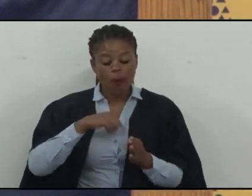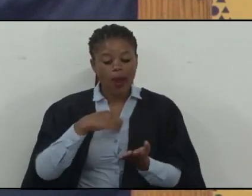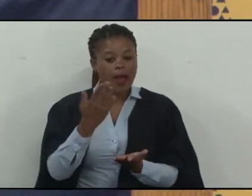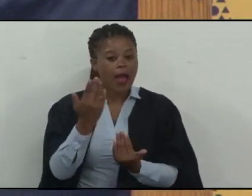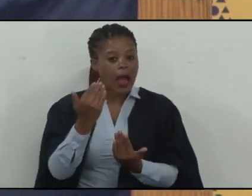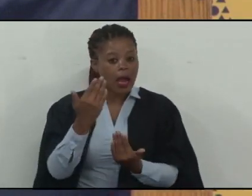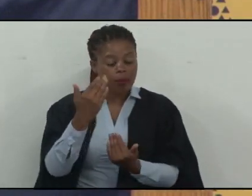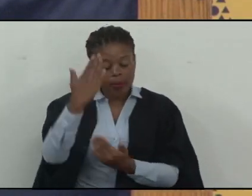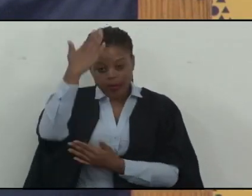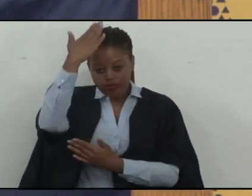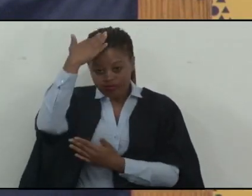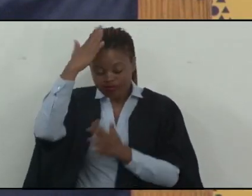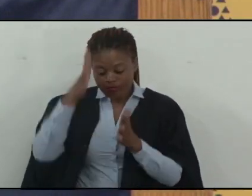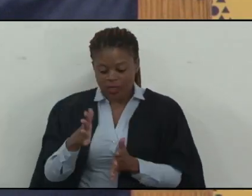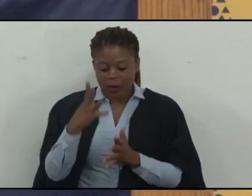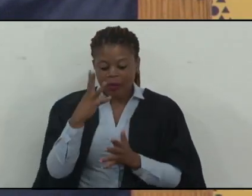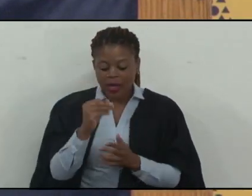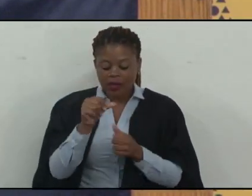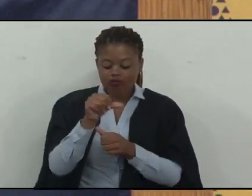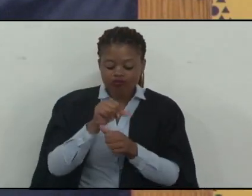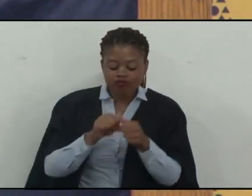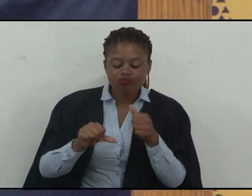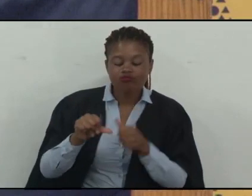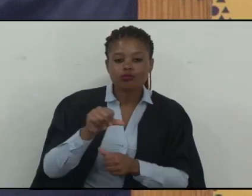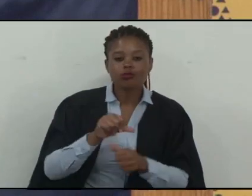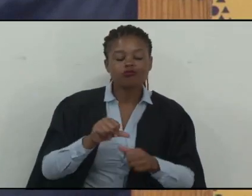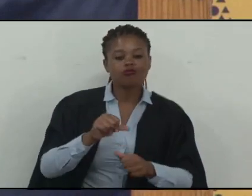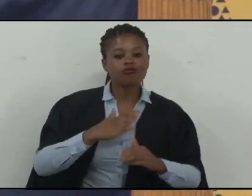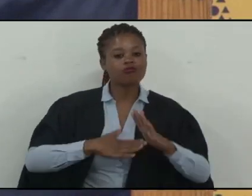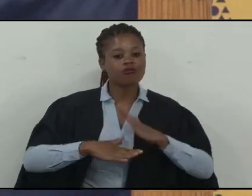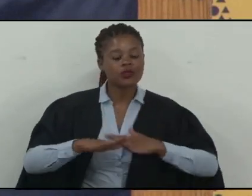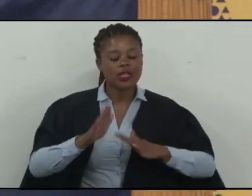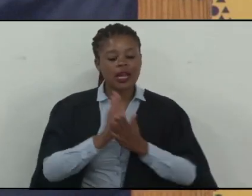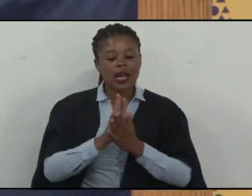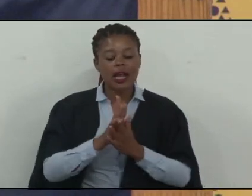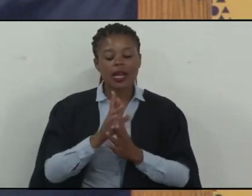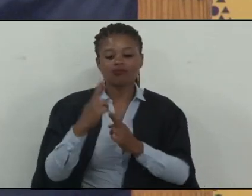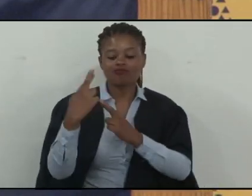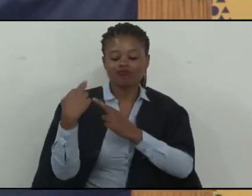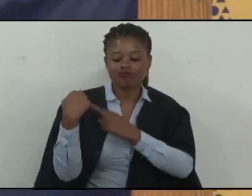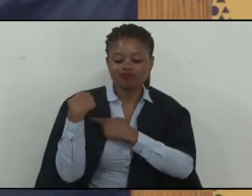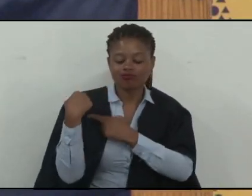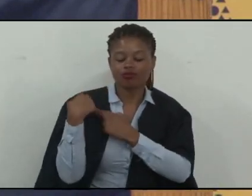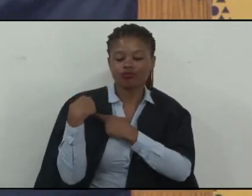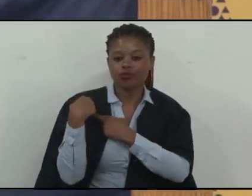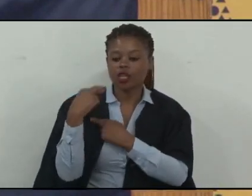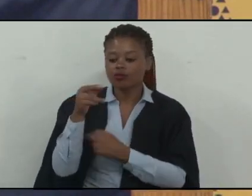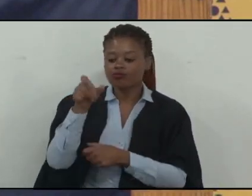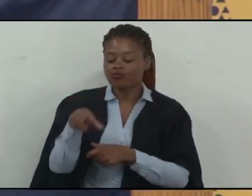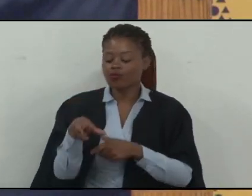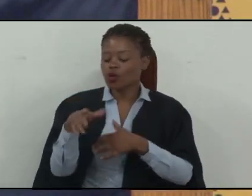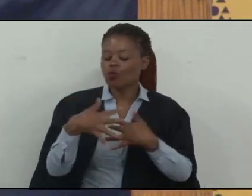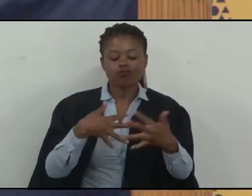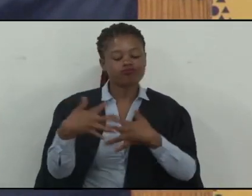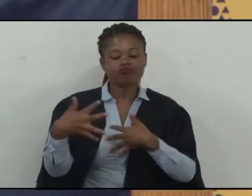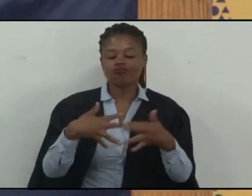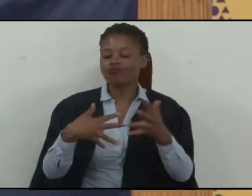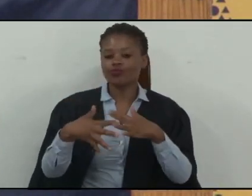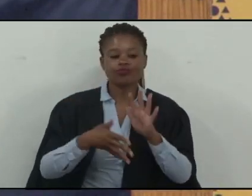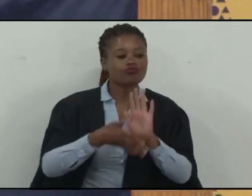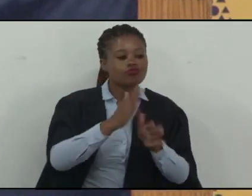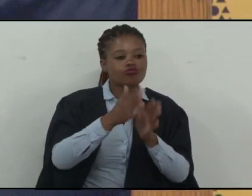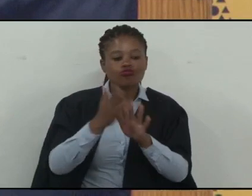graduates to display social consciousness and responsible citizenship wherever they go